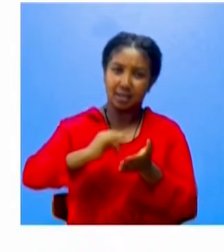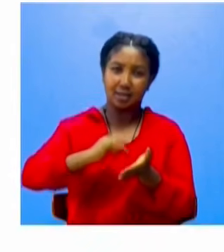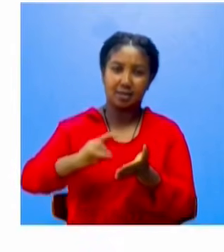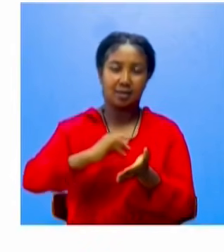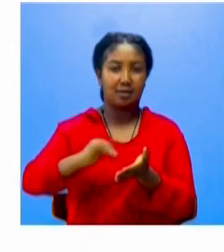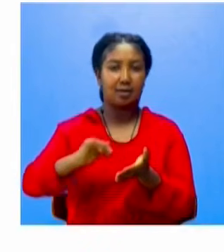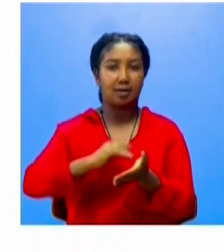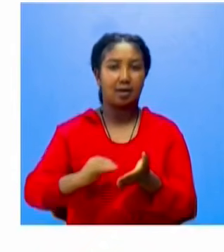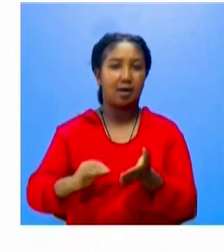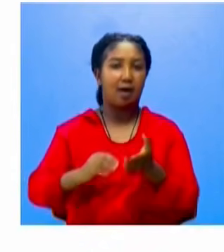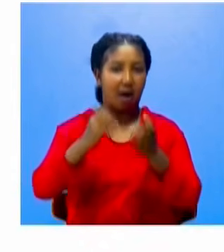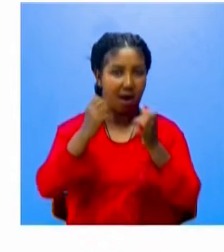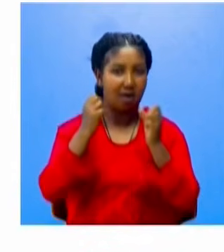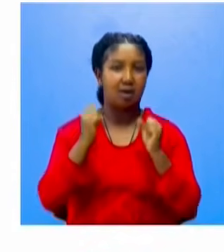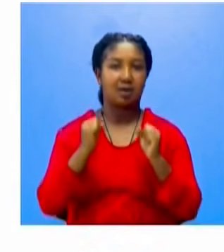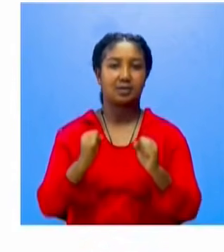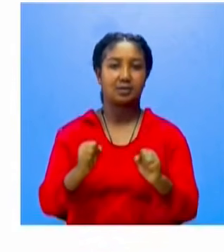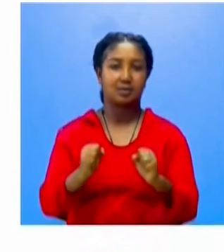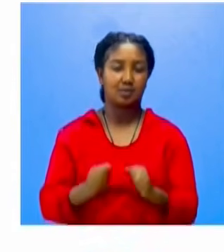studied